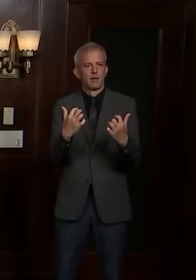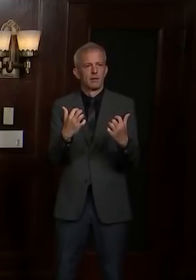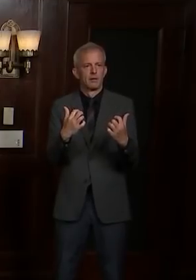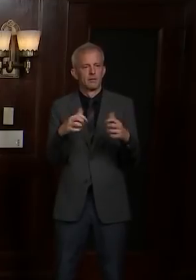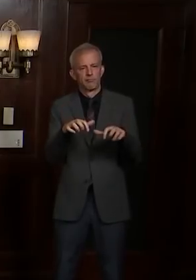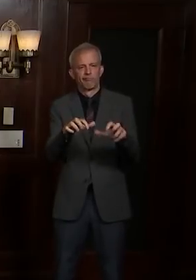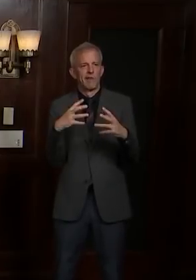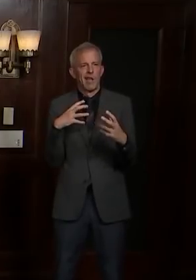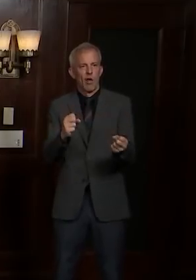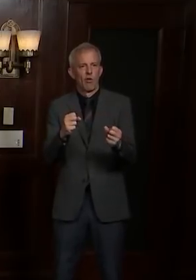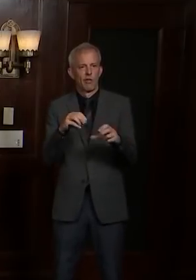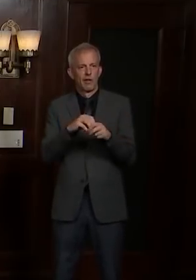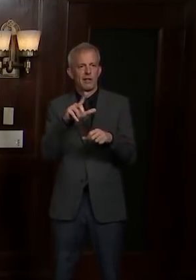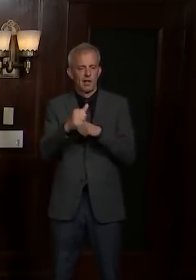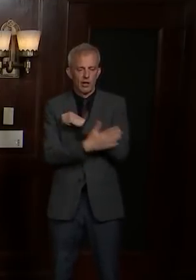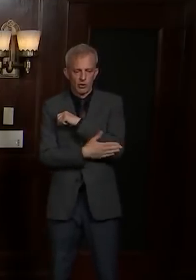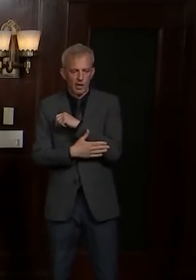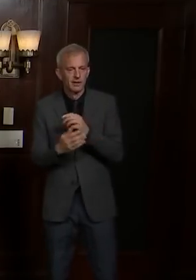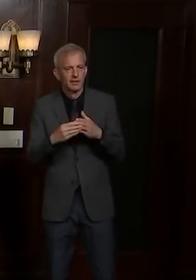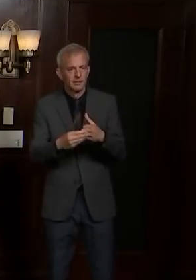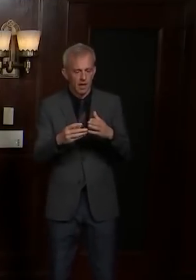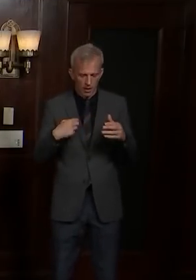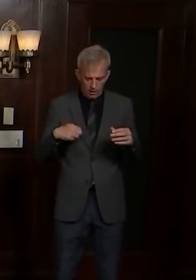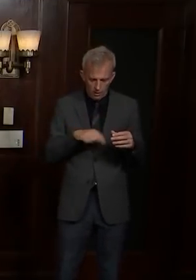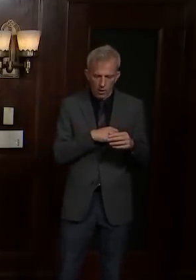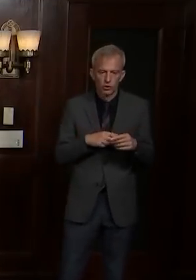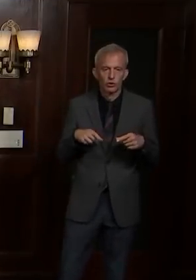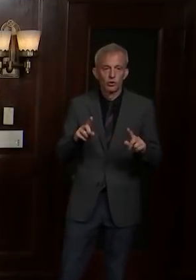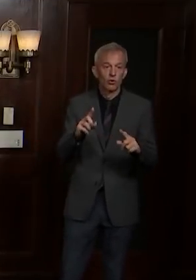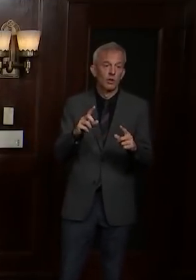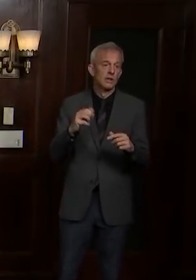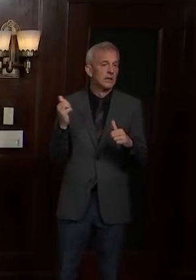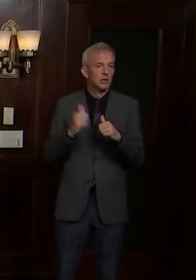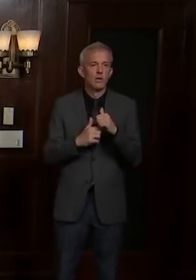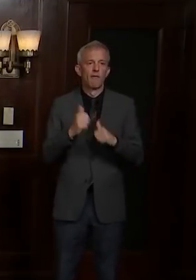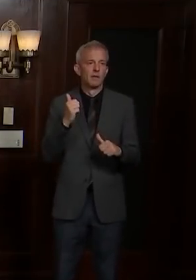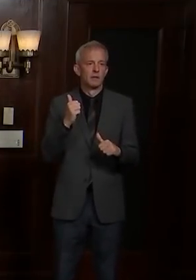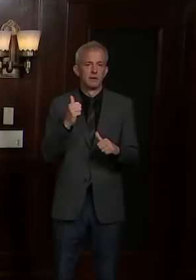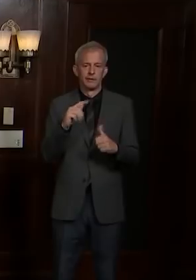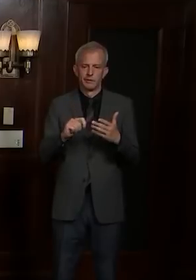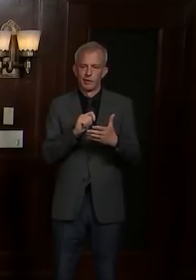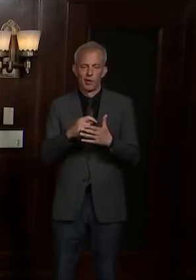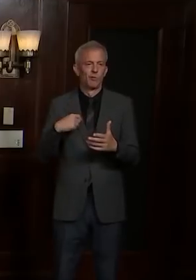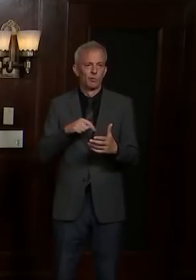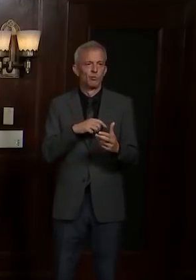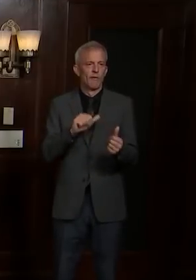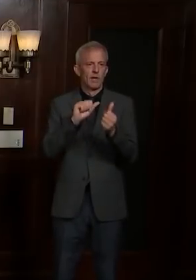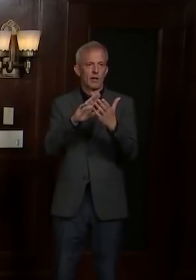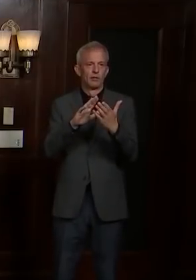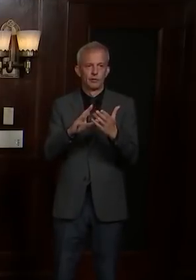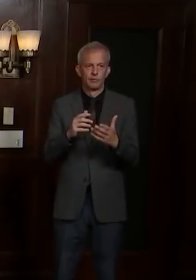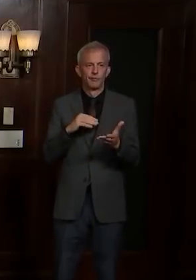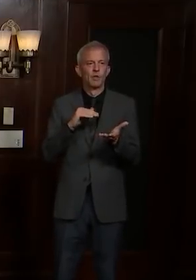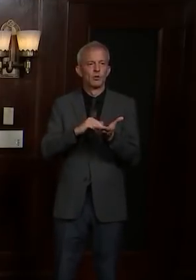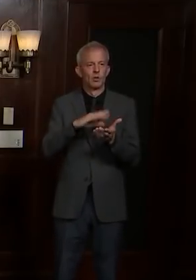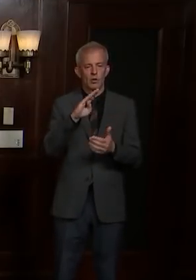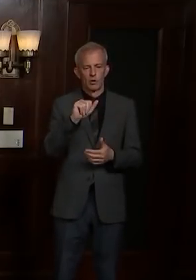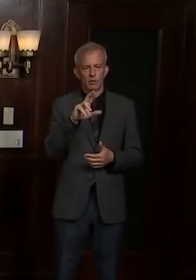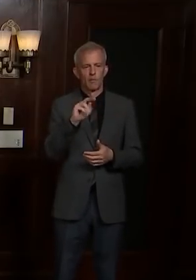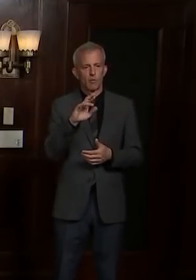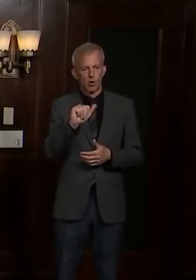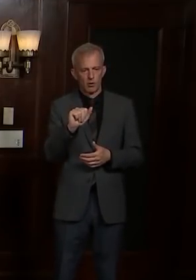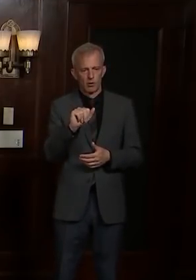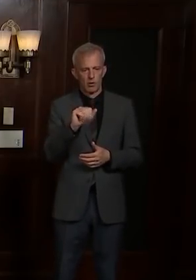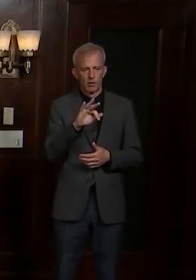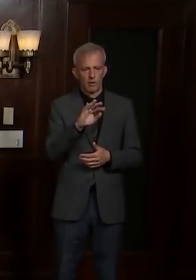guiding us during the toughest times that we have faced collectively as Angelenos, Dr. Barbara Ferrer. I want to thank her for being here and